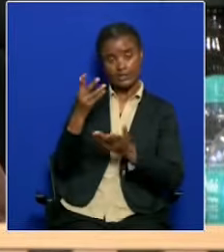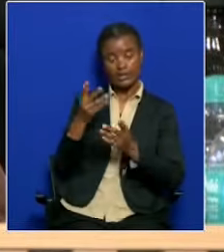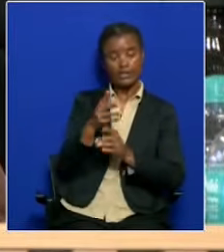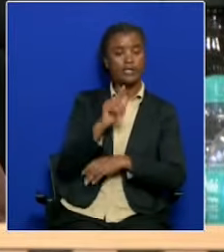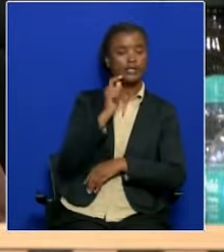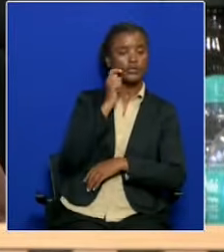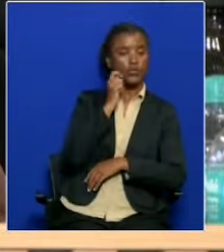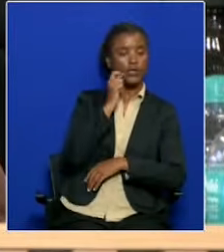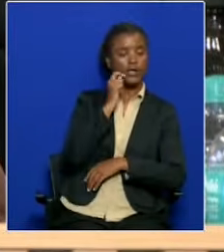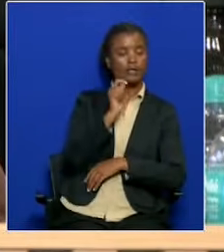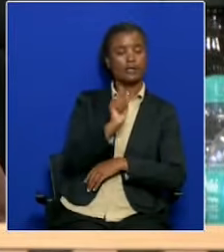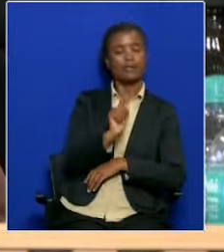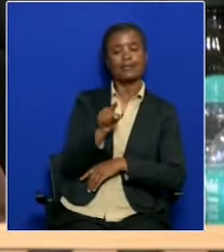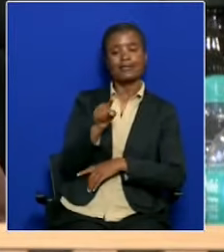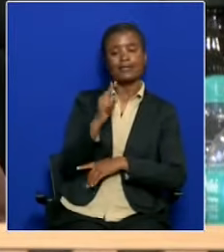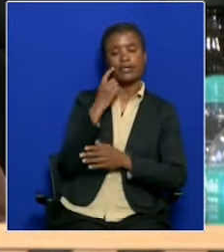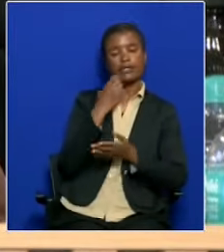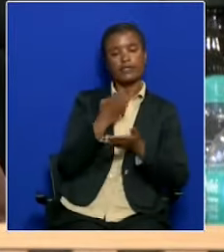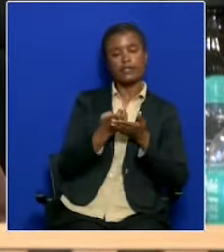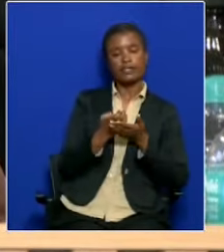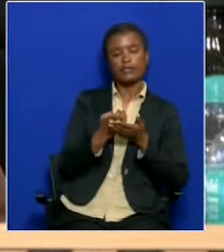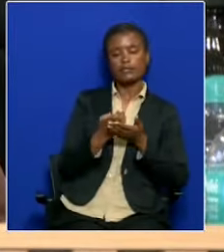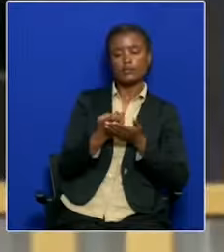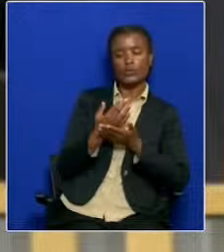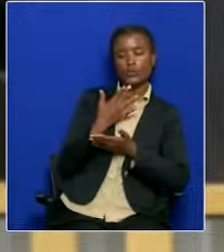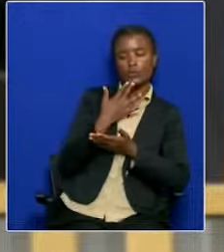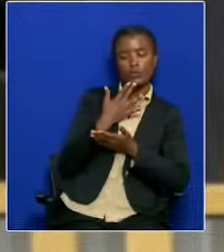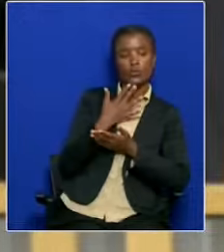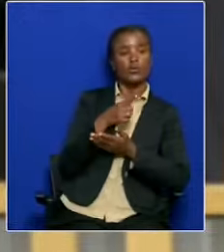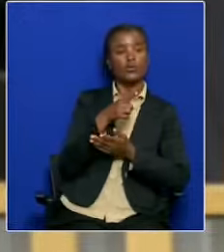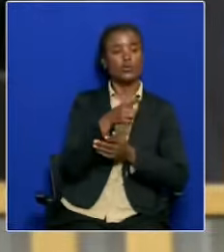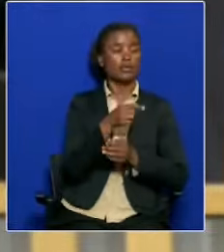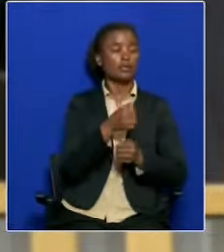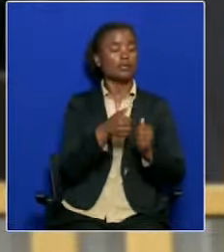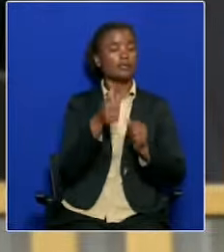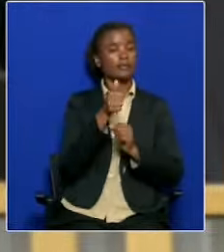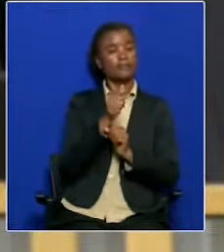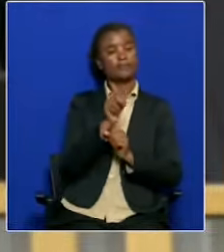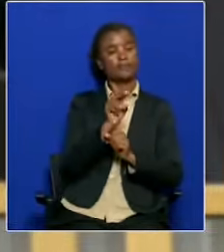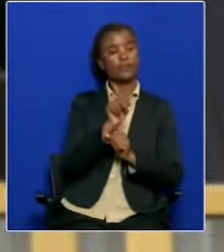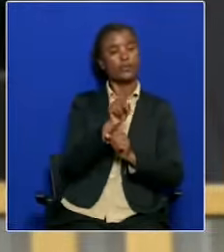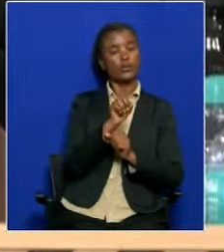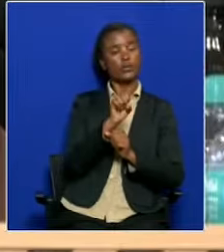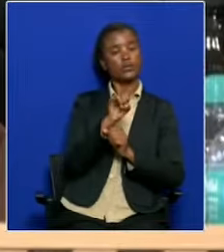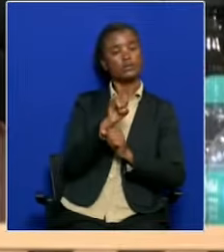That's the evidence of Sergeant Mukosi. Thank you.